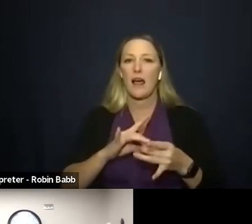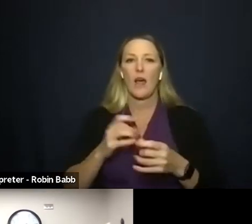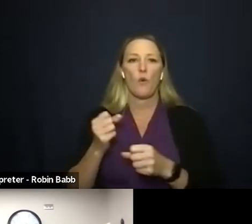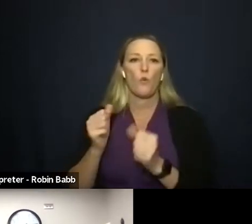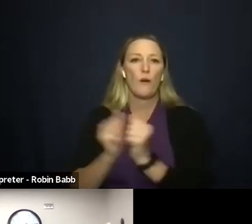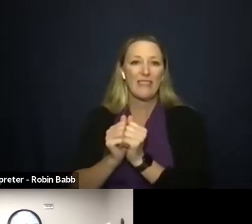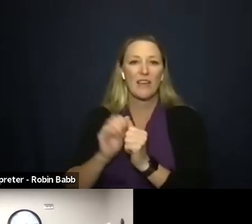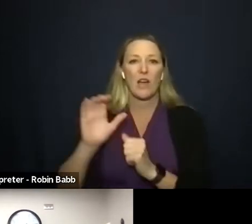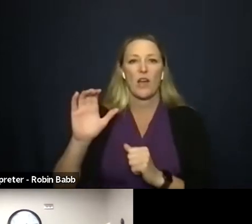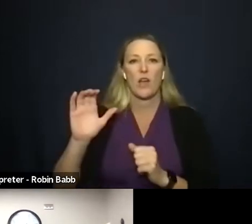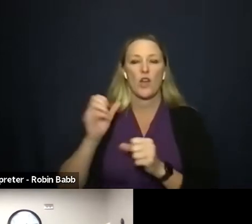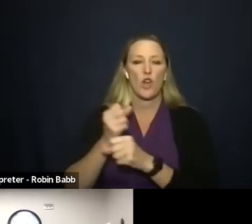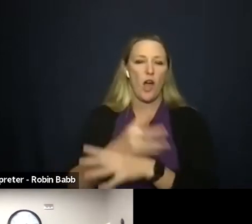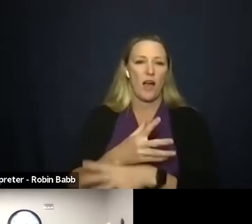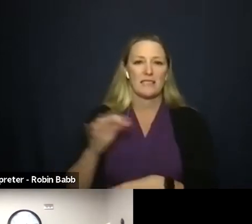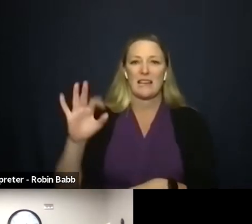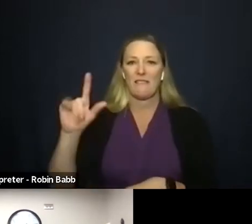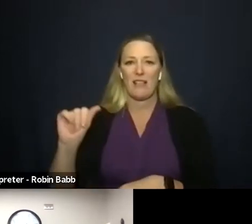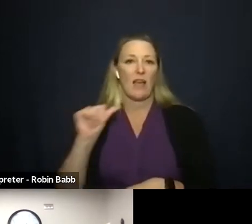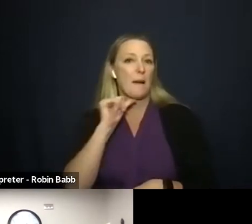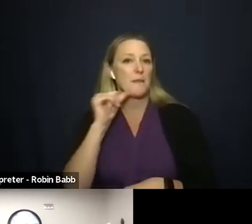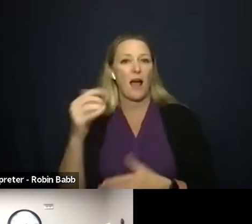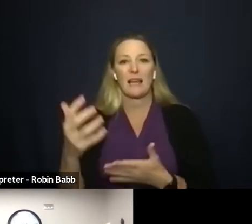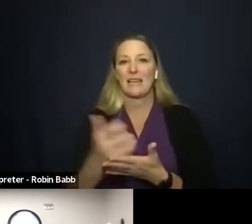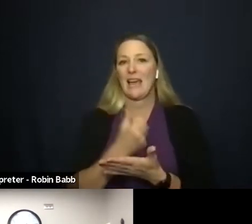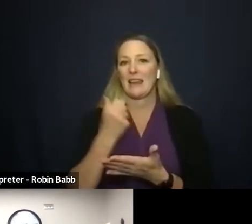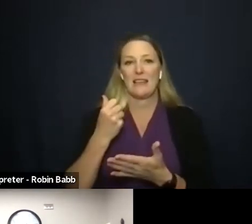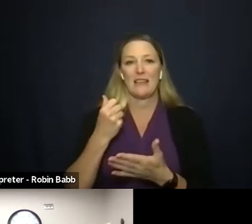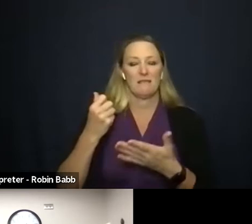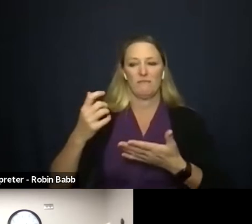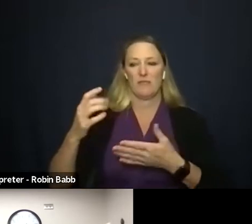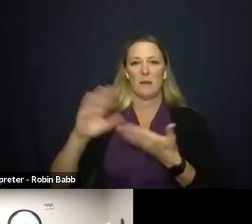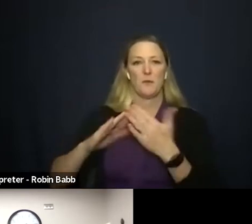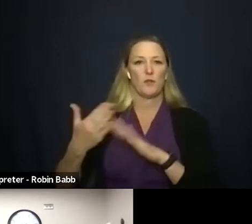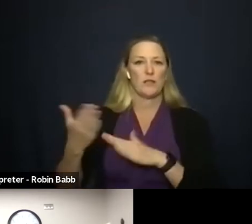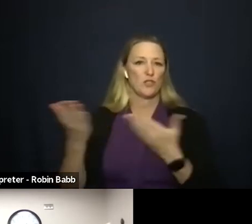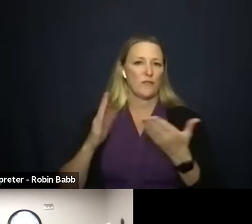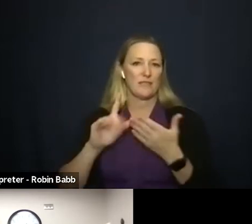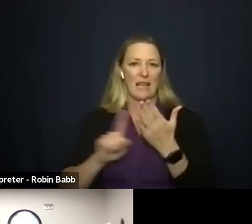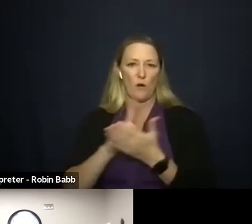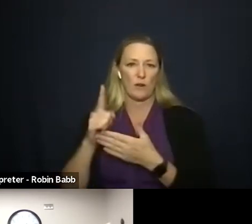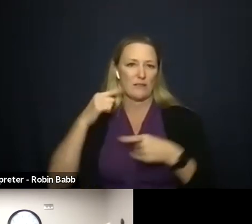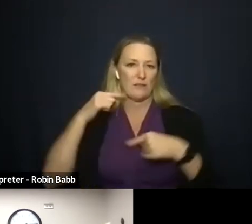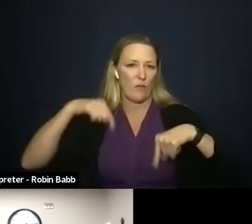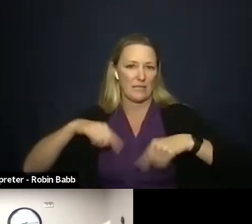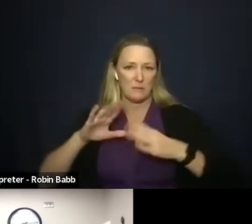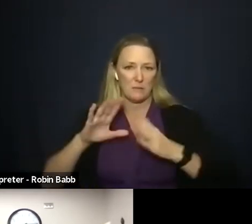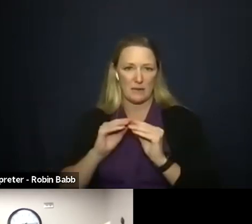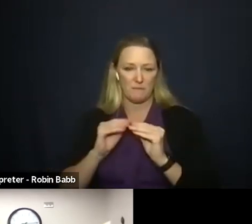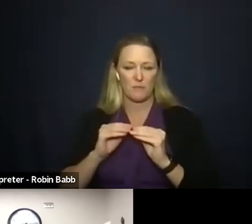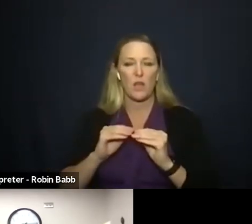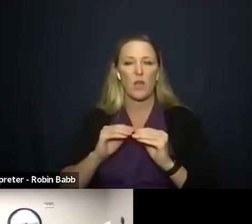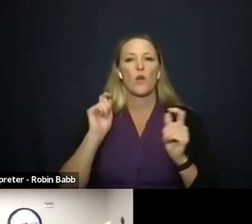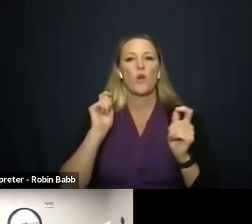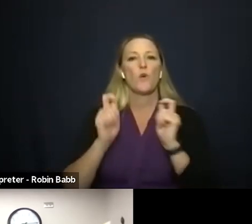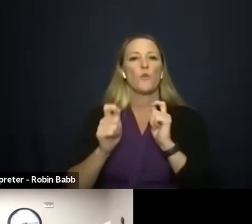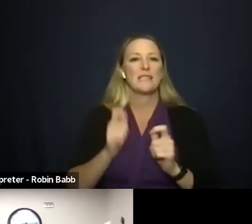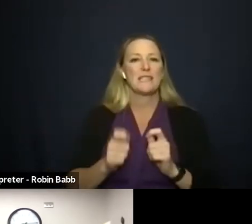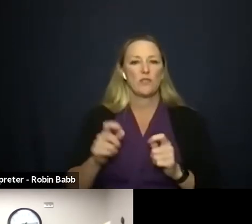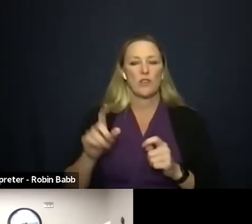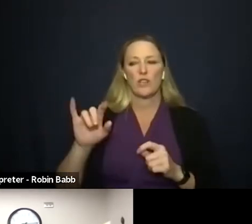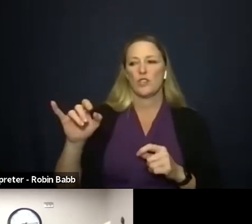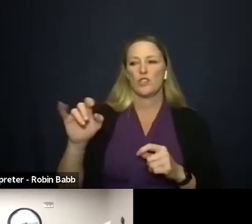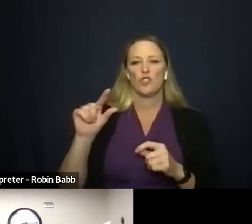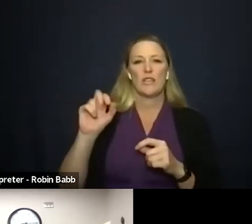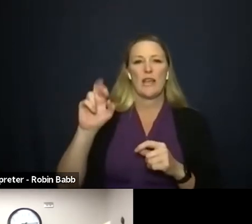fla and i am not receiving community service hours for my participation in this meeting redistricting and gerrymandering is actually a topic we were